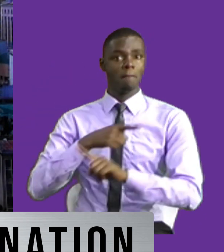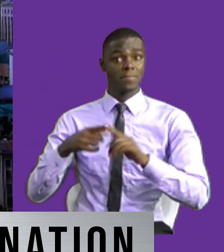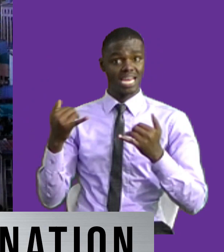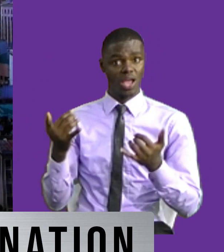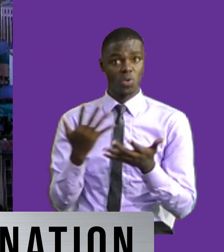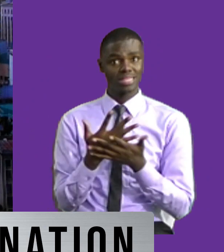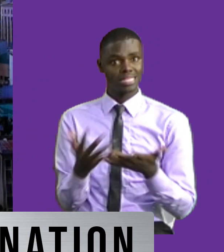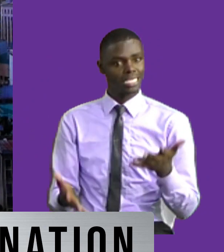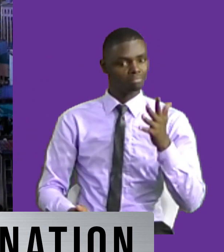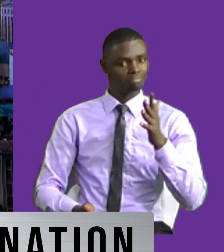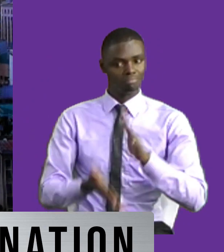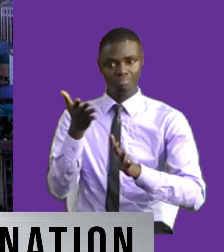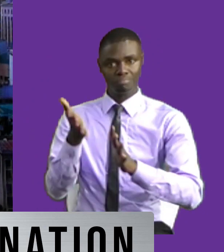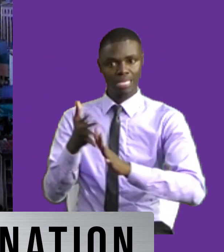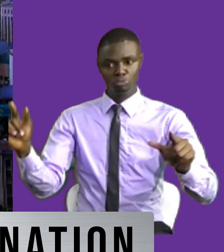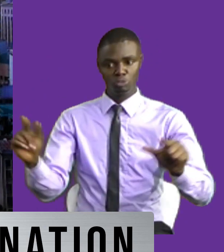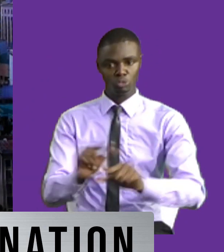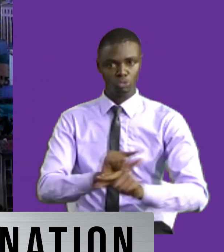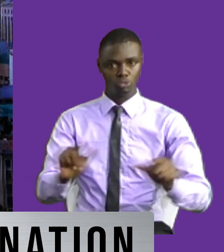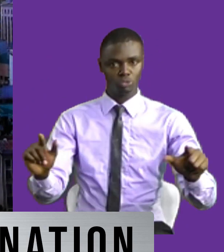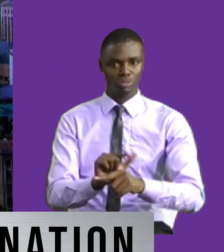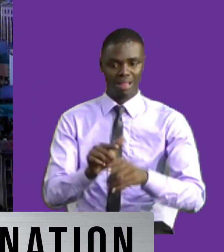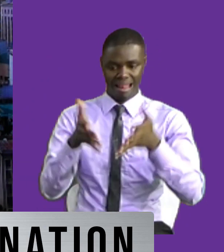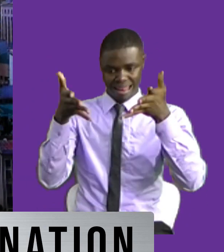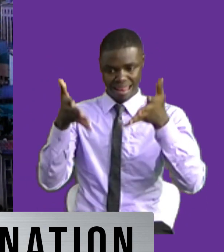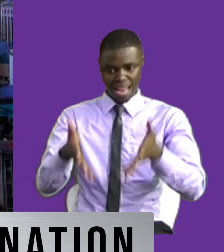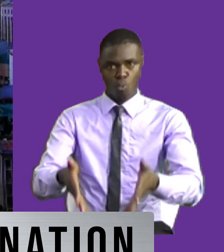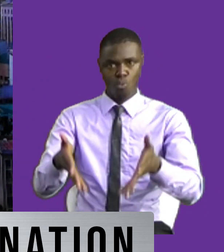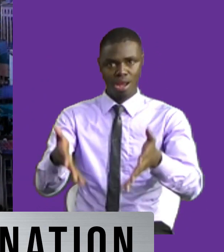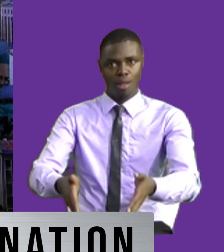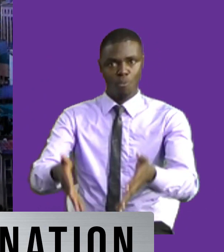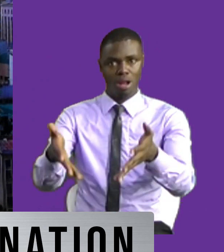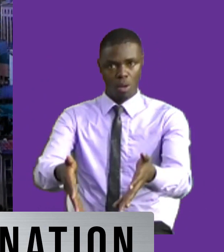are very fast, almost instant blood.